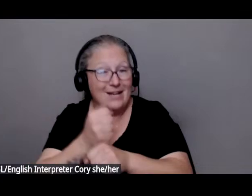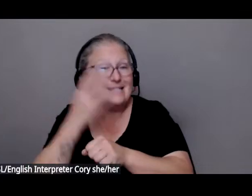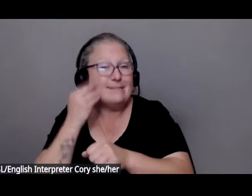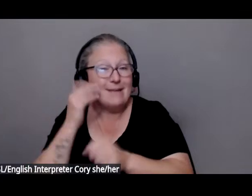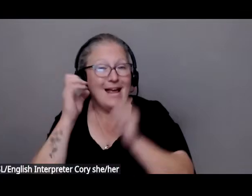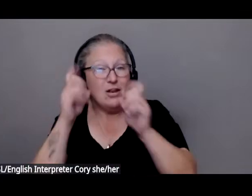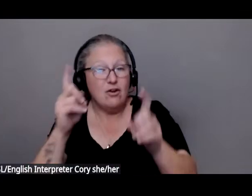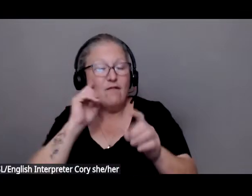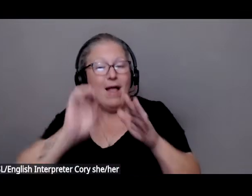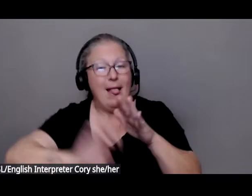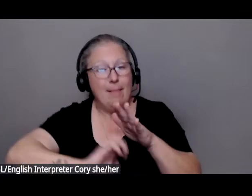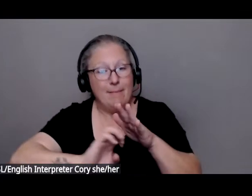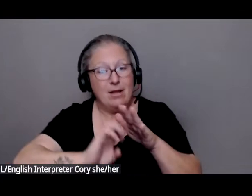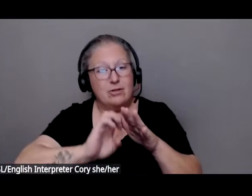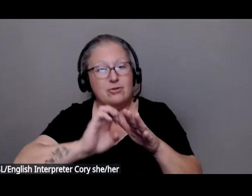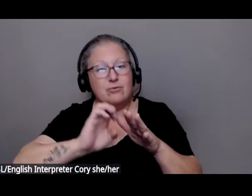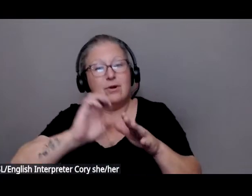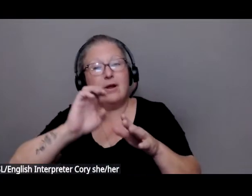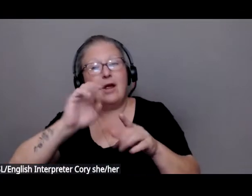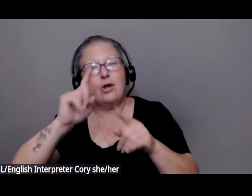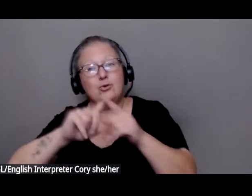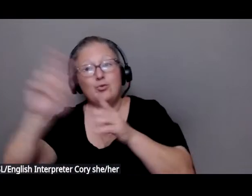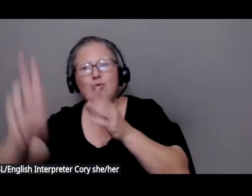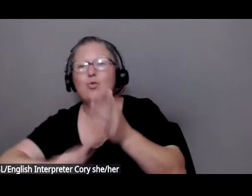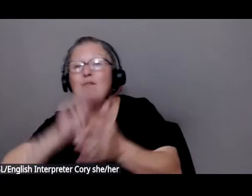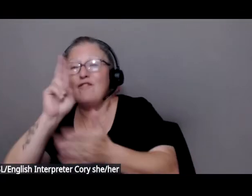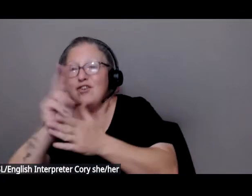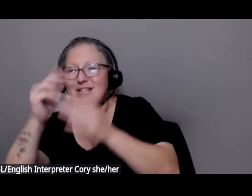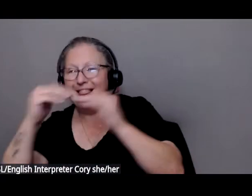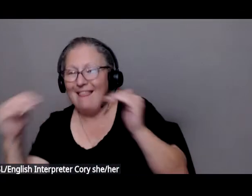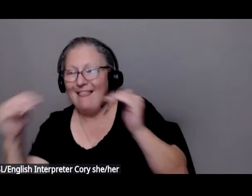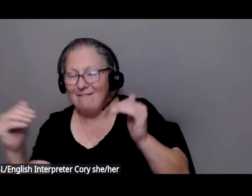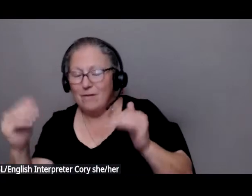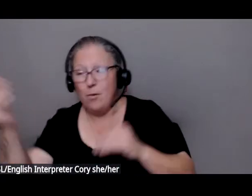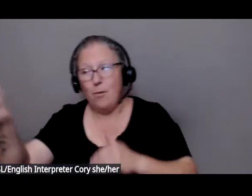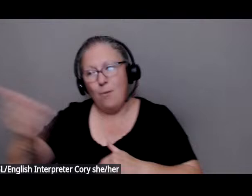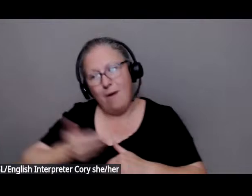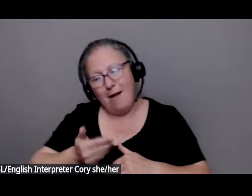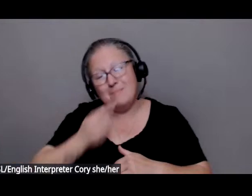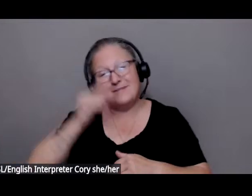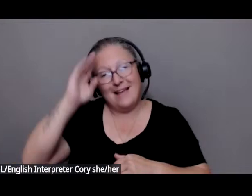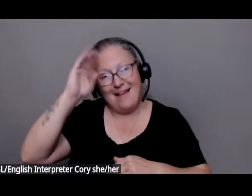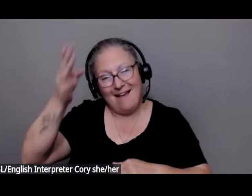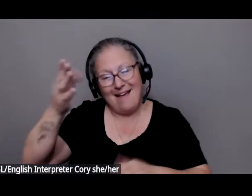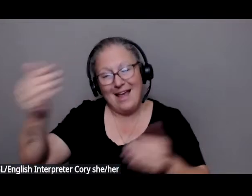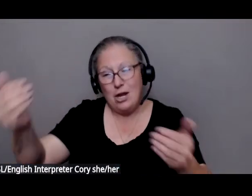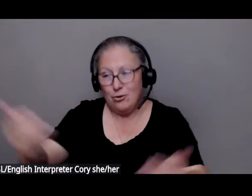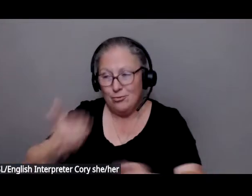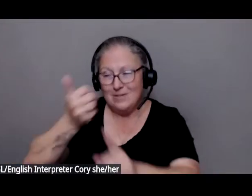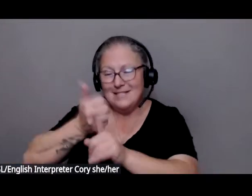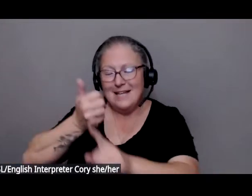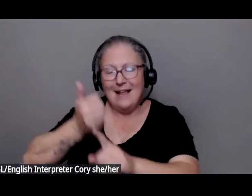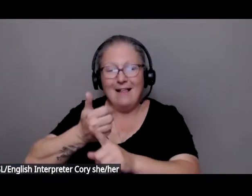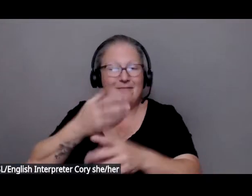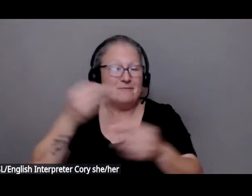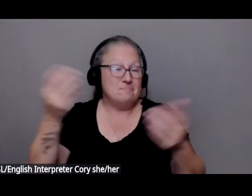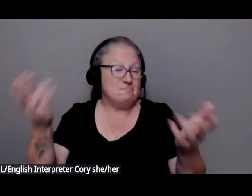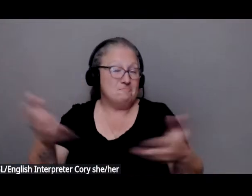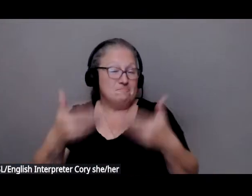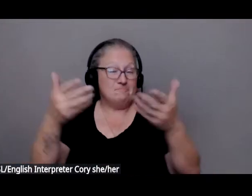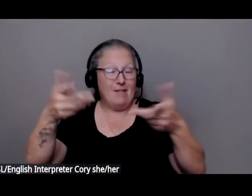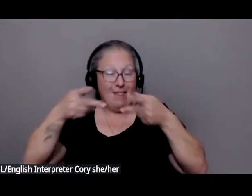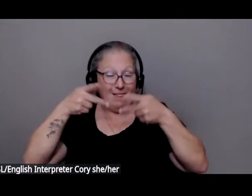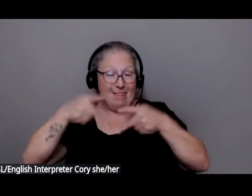the elementary to the university level, and I want to welcome her up to just say hi and introduce herself and let